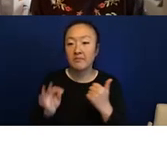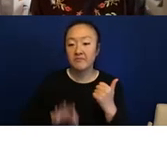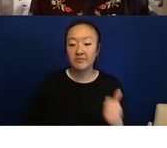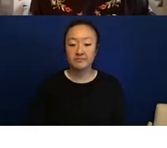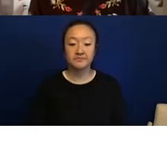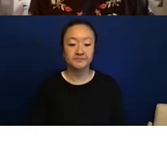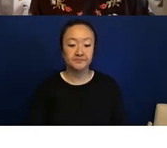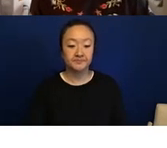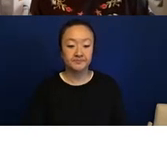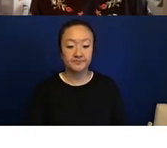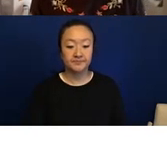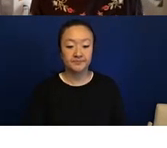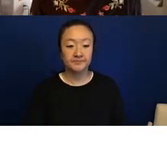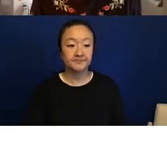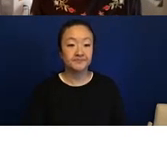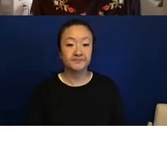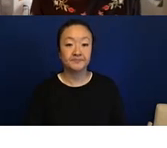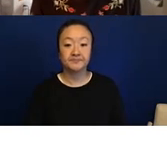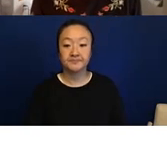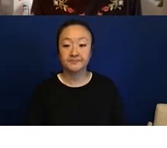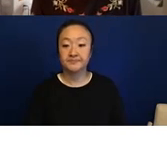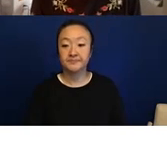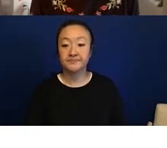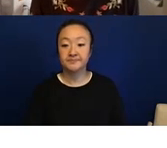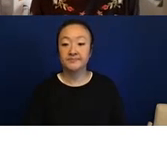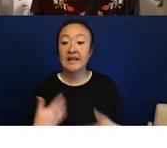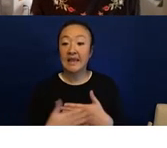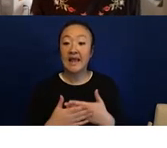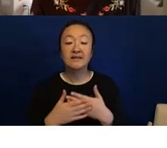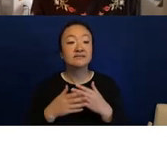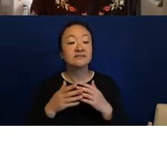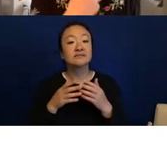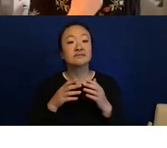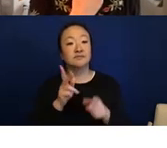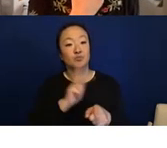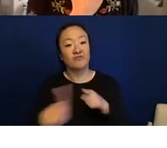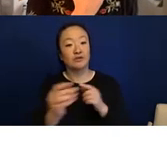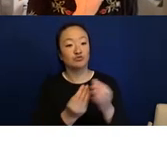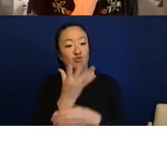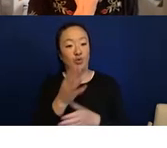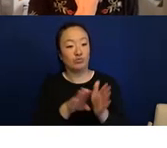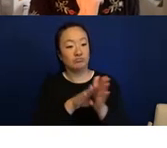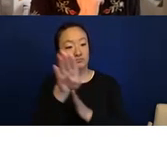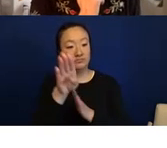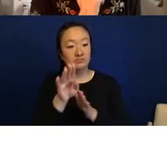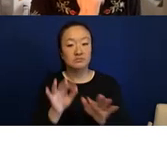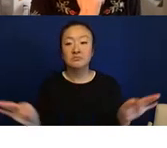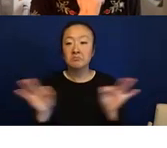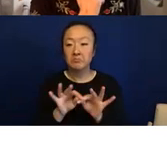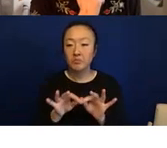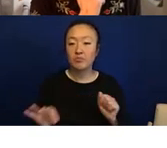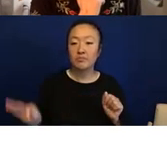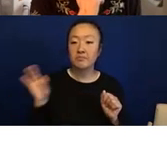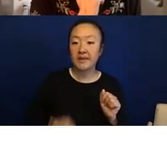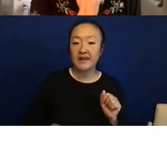Okay, next is professional growth. So we want to make sure this is going to benefit